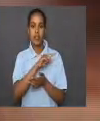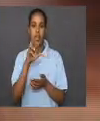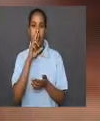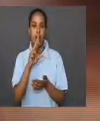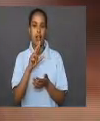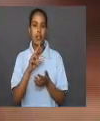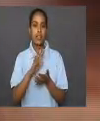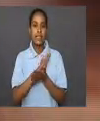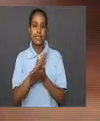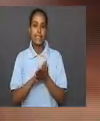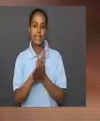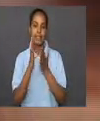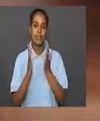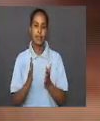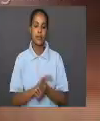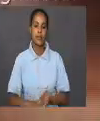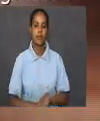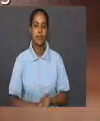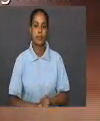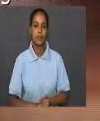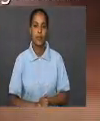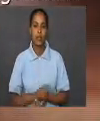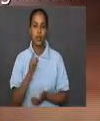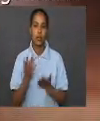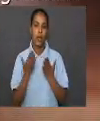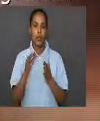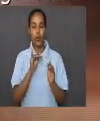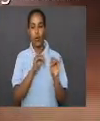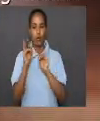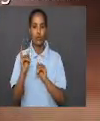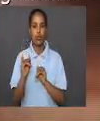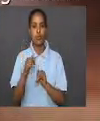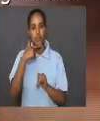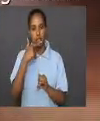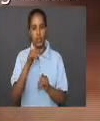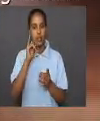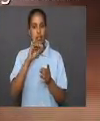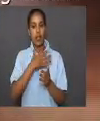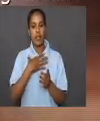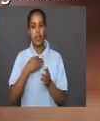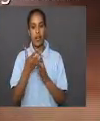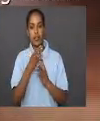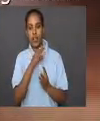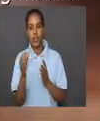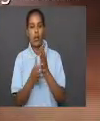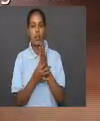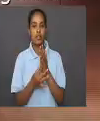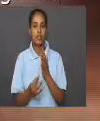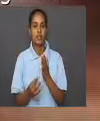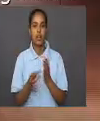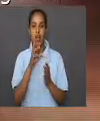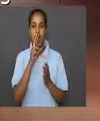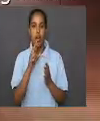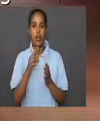are greasy. You might also have said that fats and oils